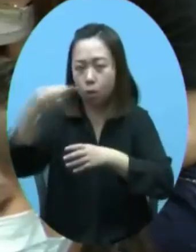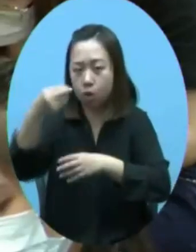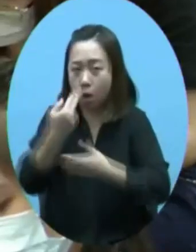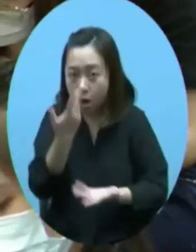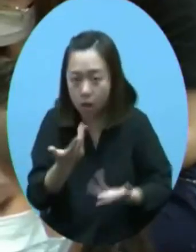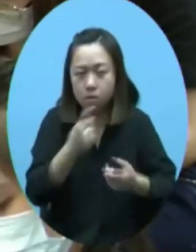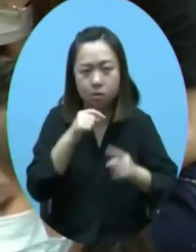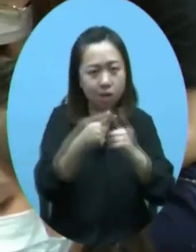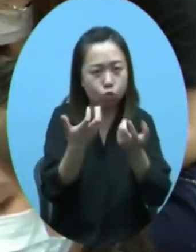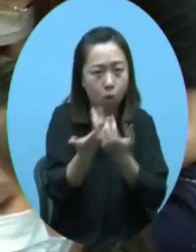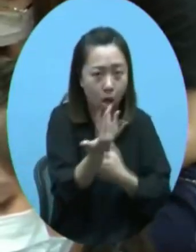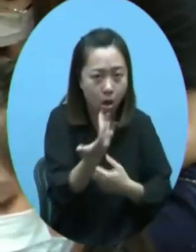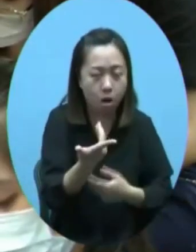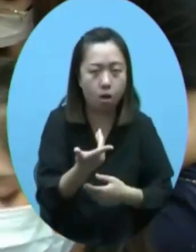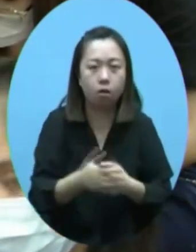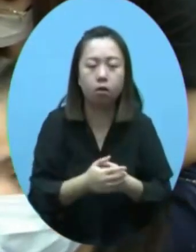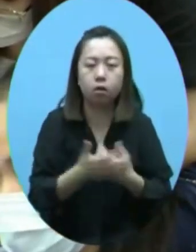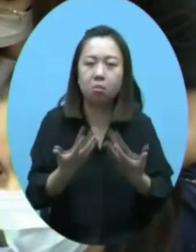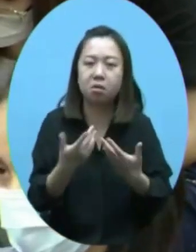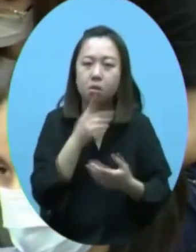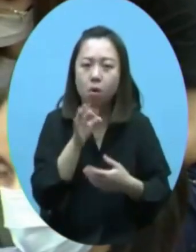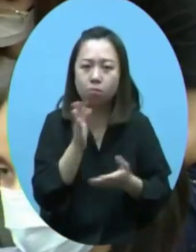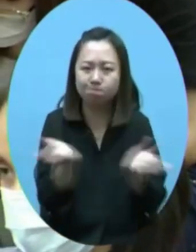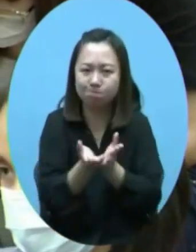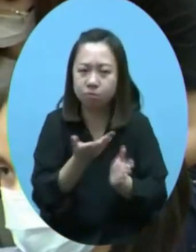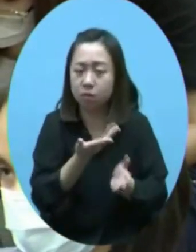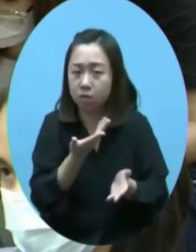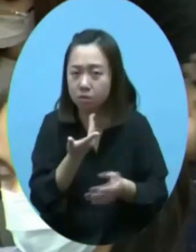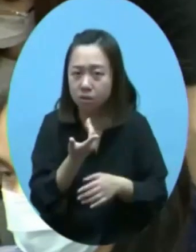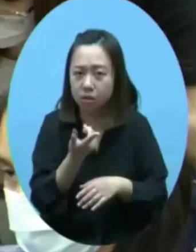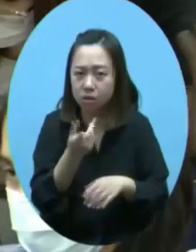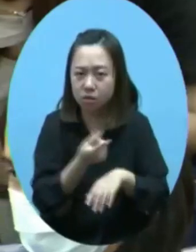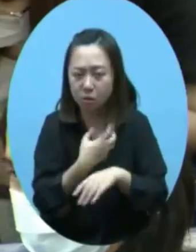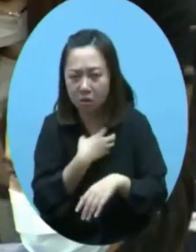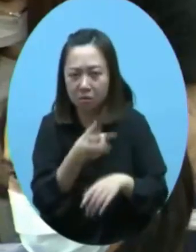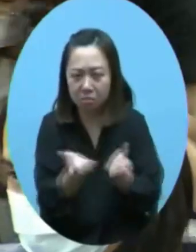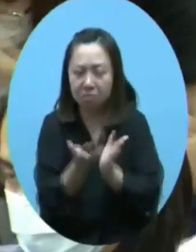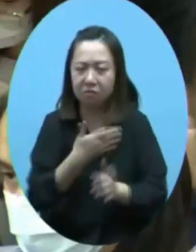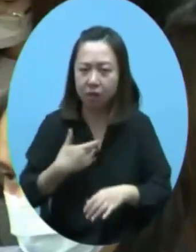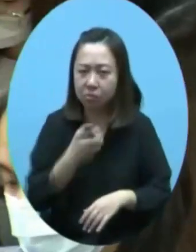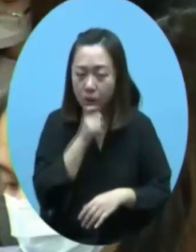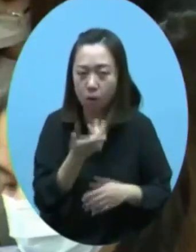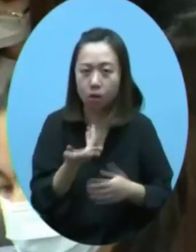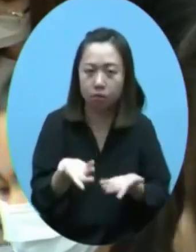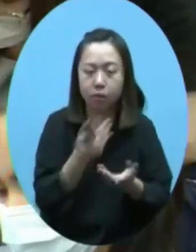be commissioned? And what is the capacity? And second, do we have any preliminary confirmed cases?